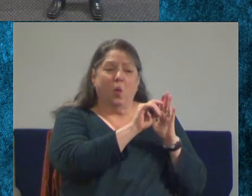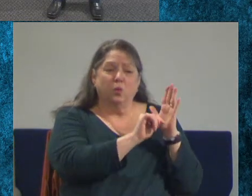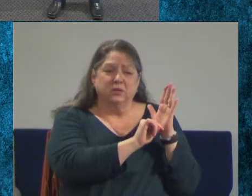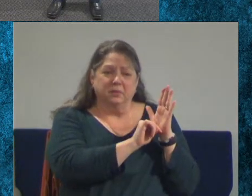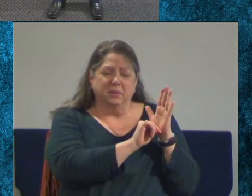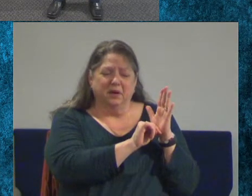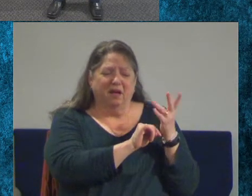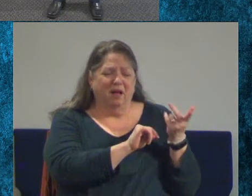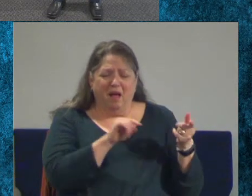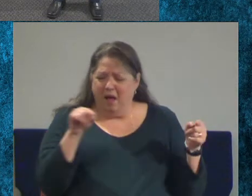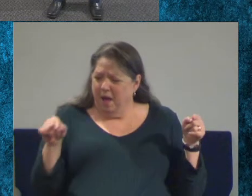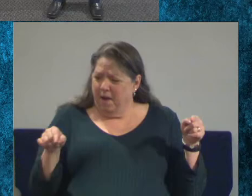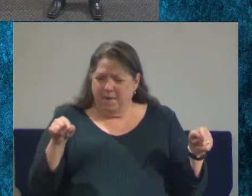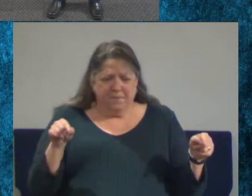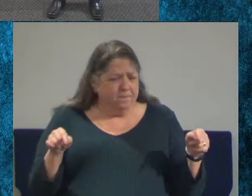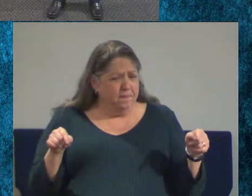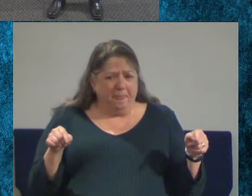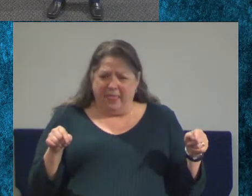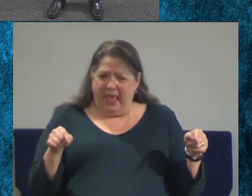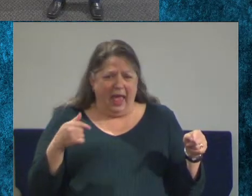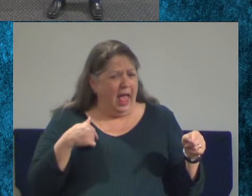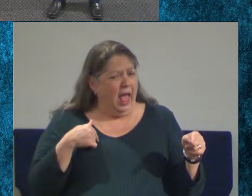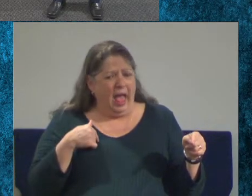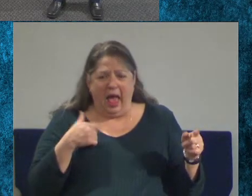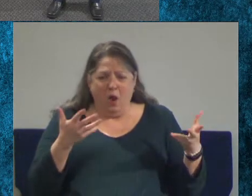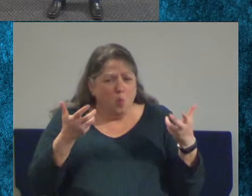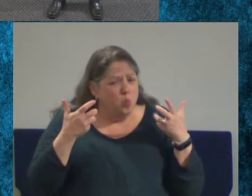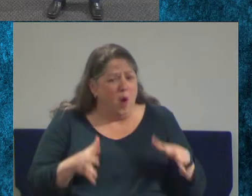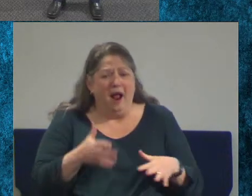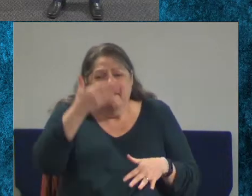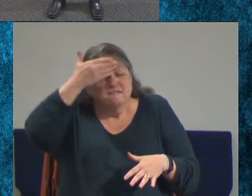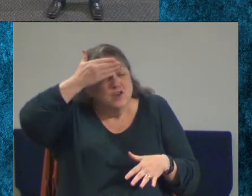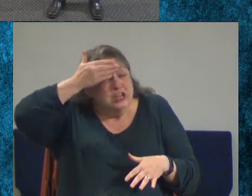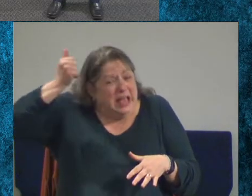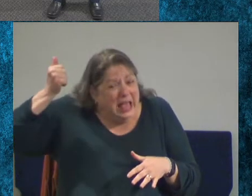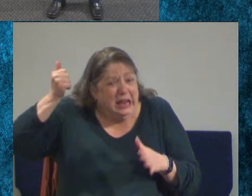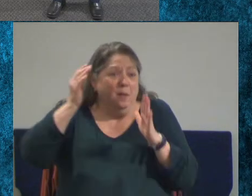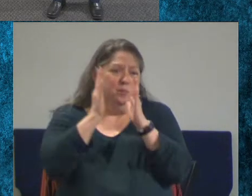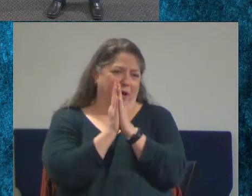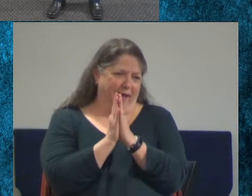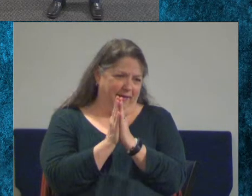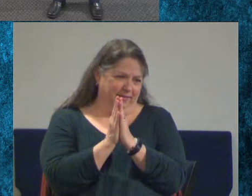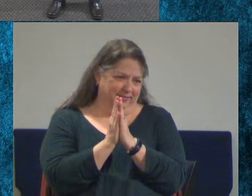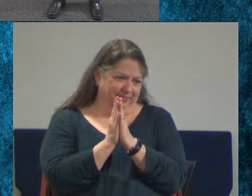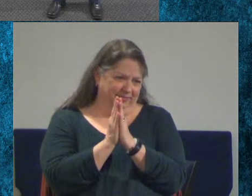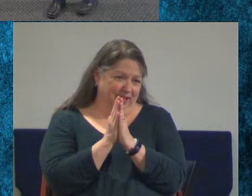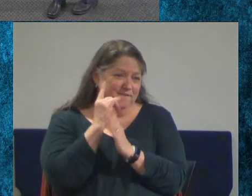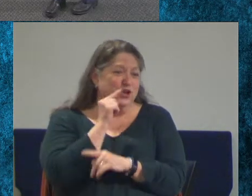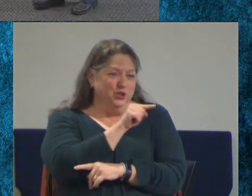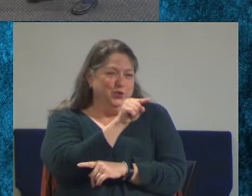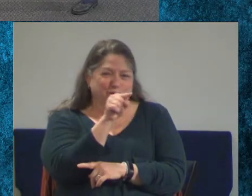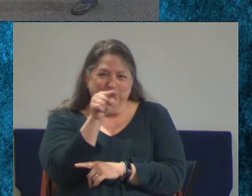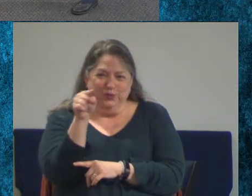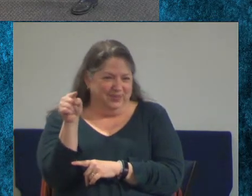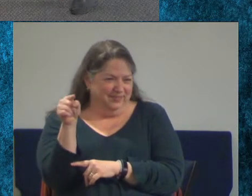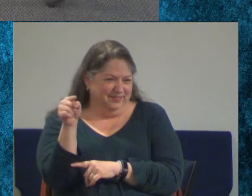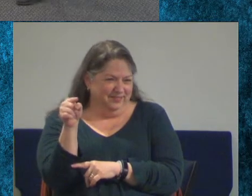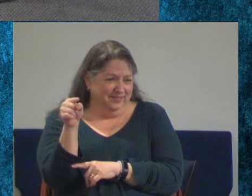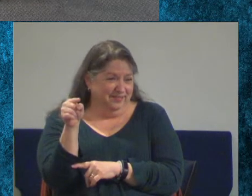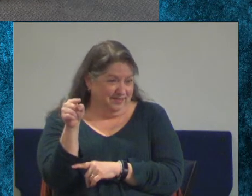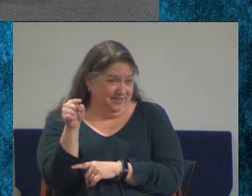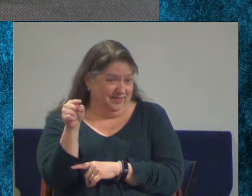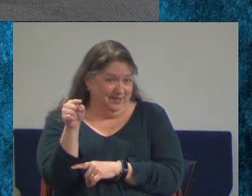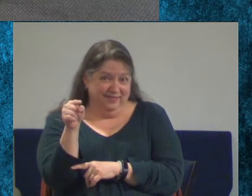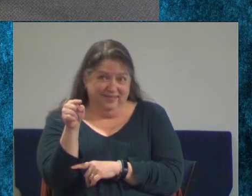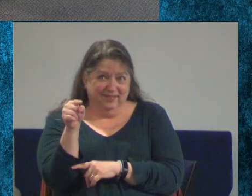that I should forget to pray for you. And so Paul has this same idea. By the way,